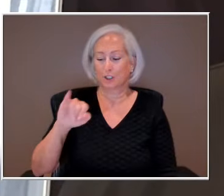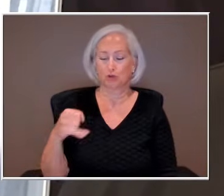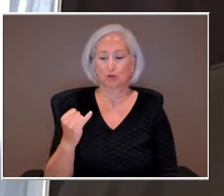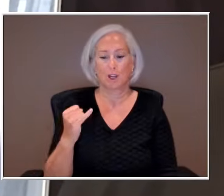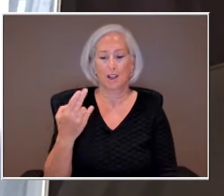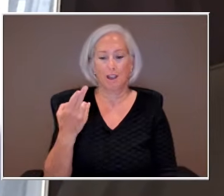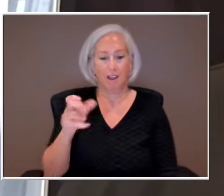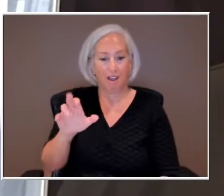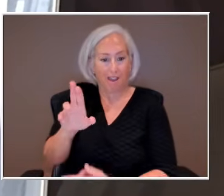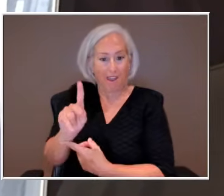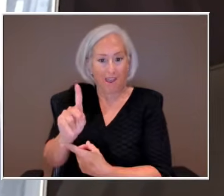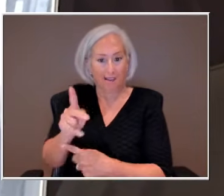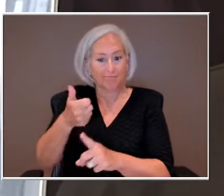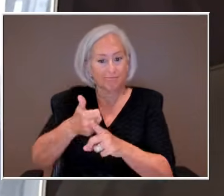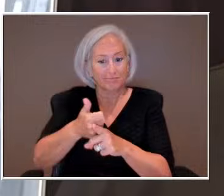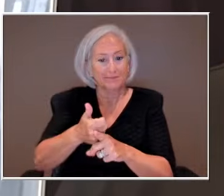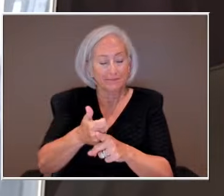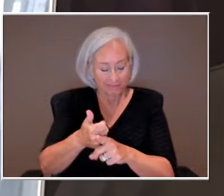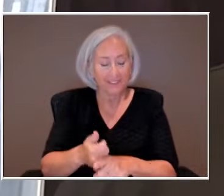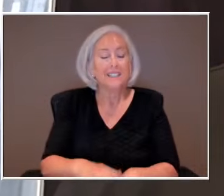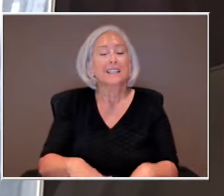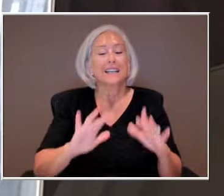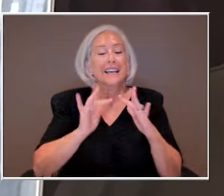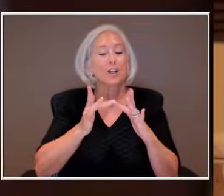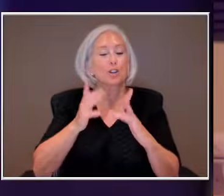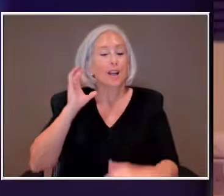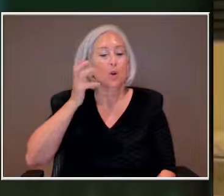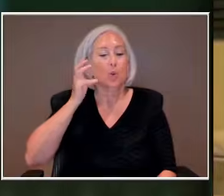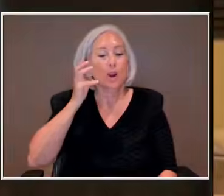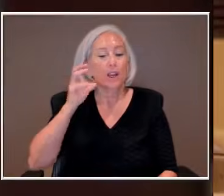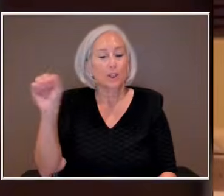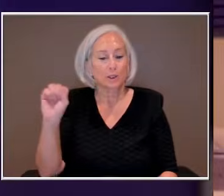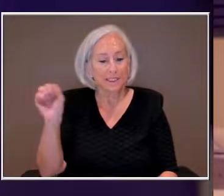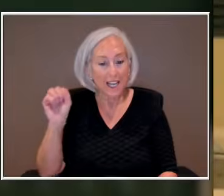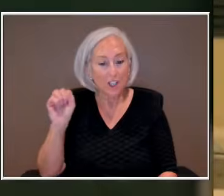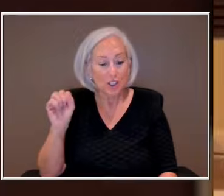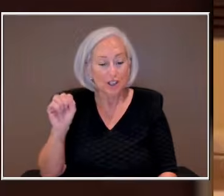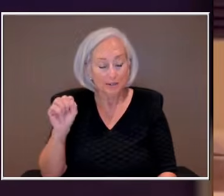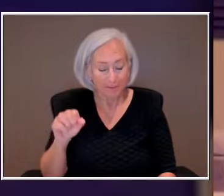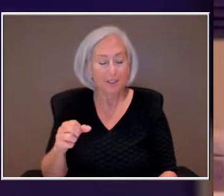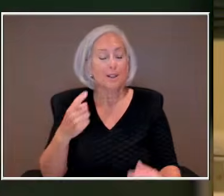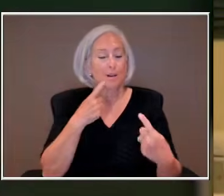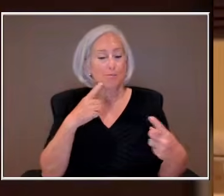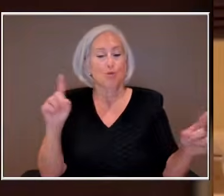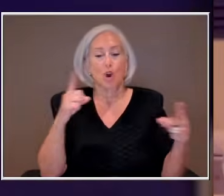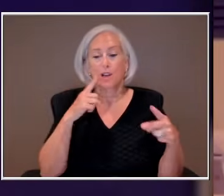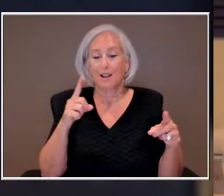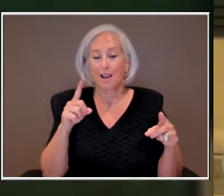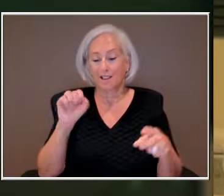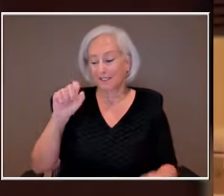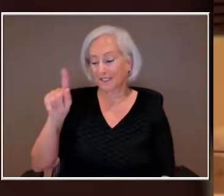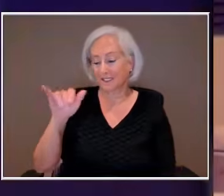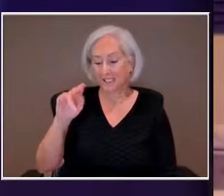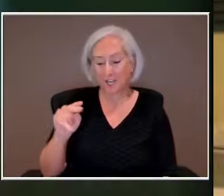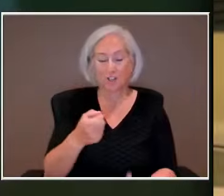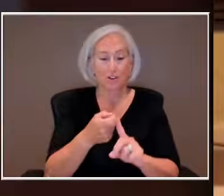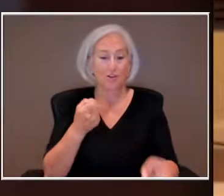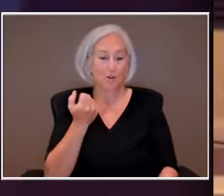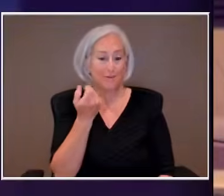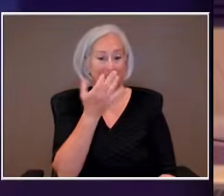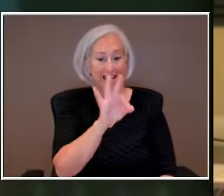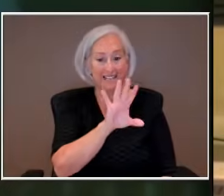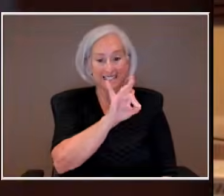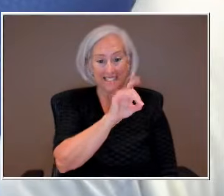radio station and a radio broadcasting company, spinning the sounds of the 70s, 80s, and 90s for